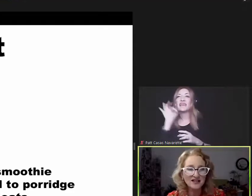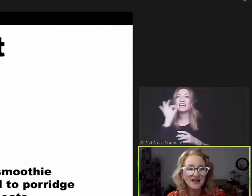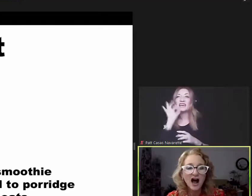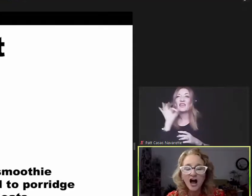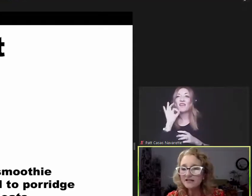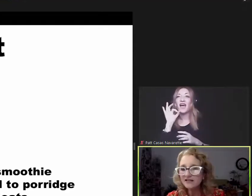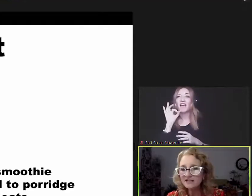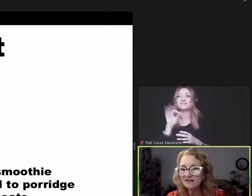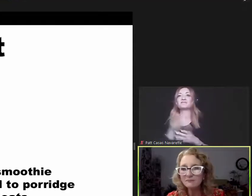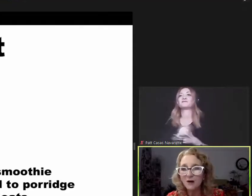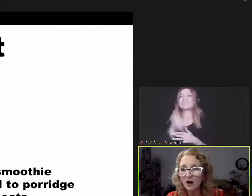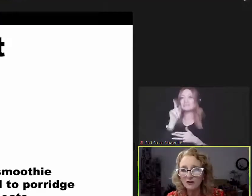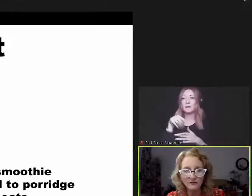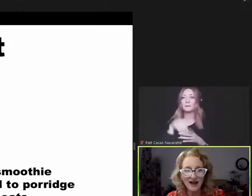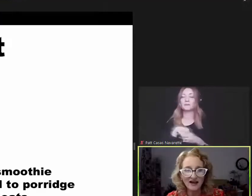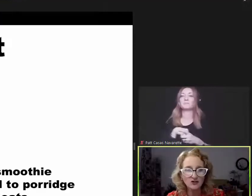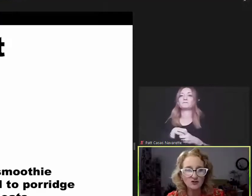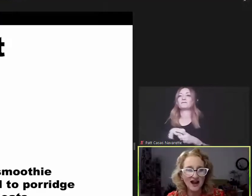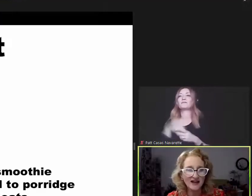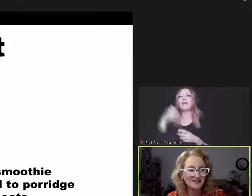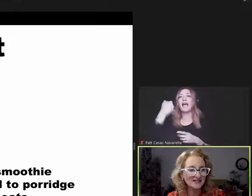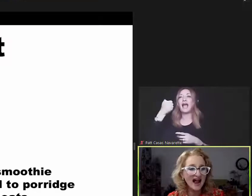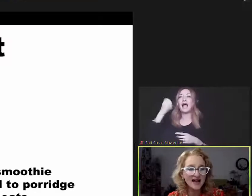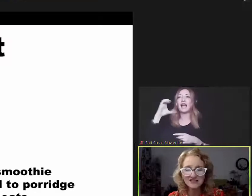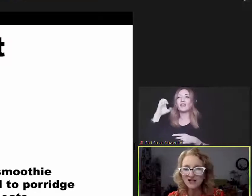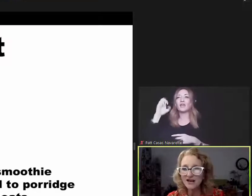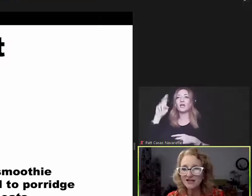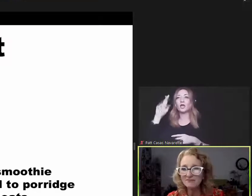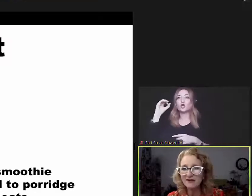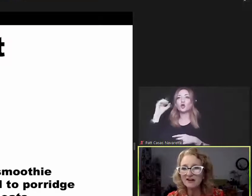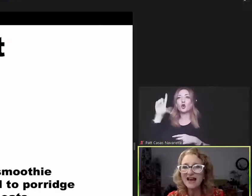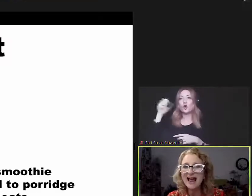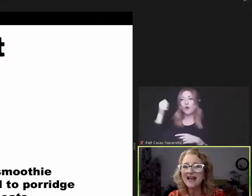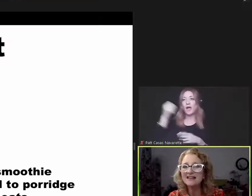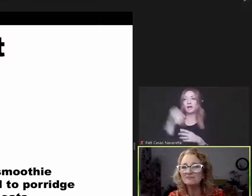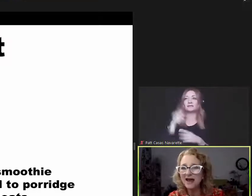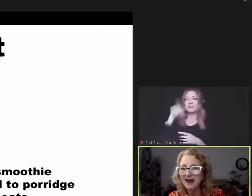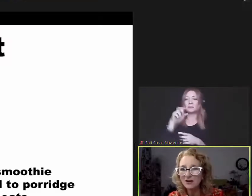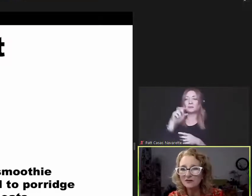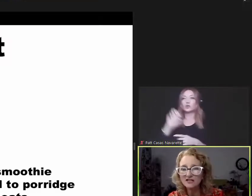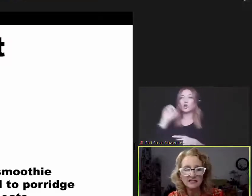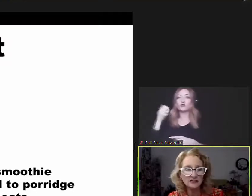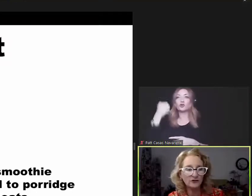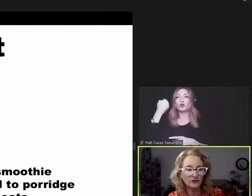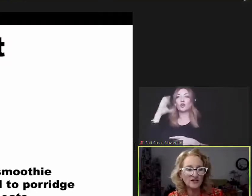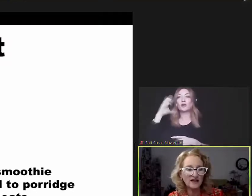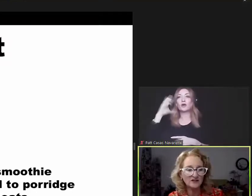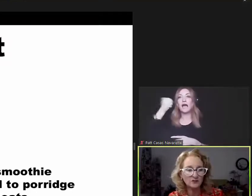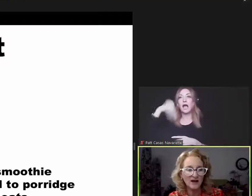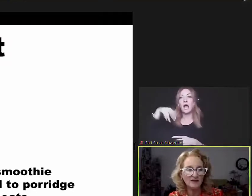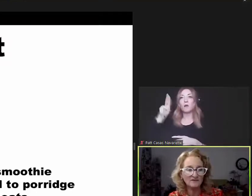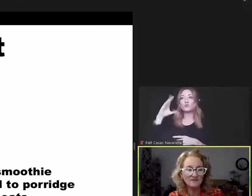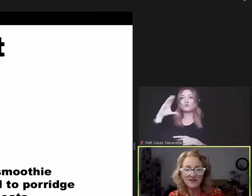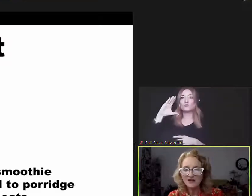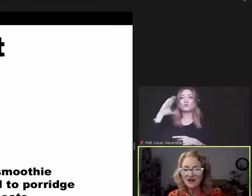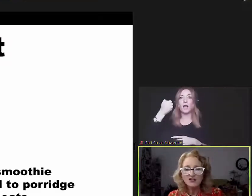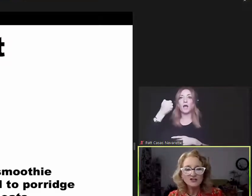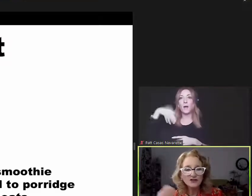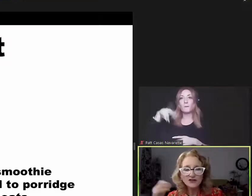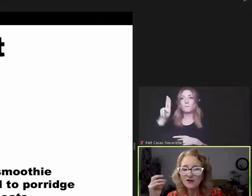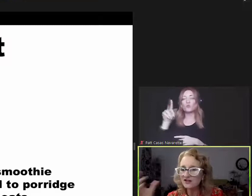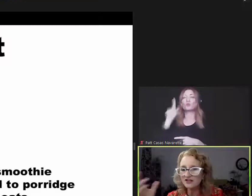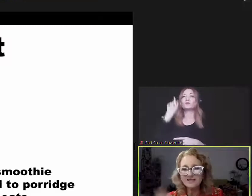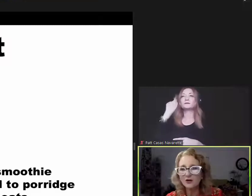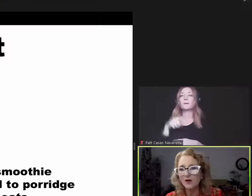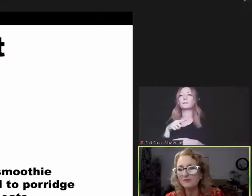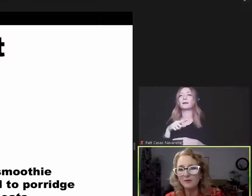fruit, onion bulb extract, acai berry, and mangosteen fruit as well. So, you